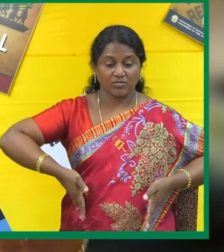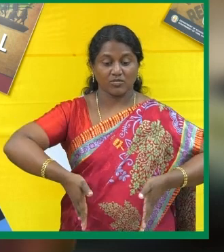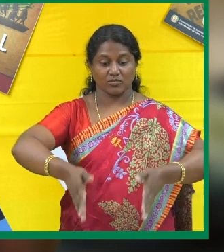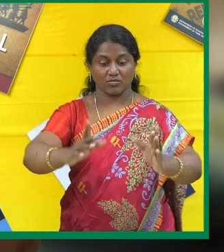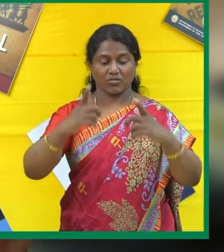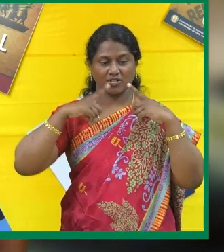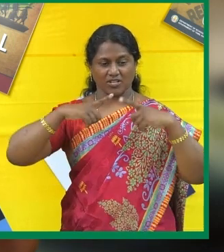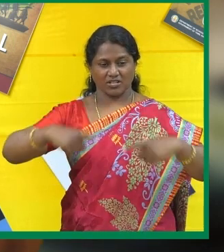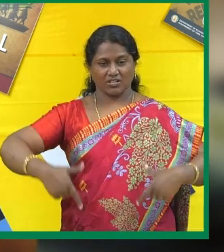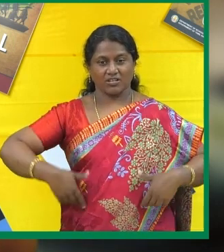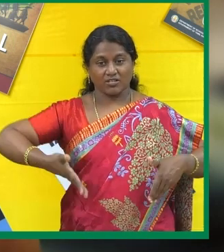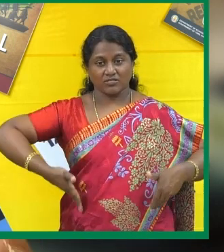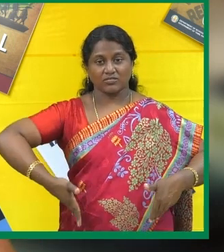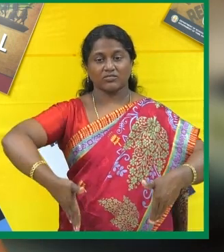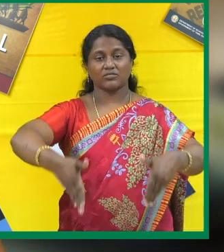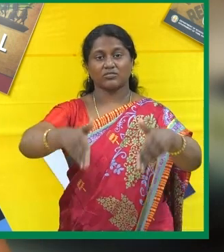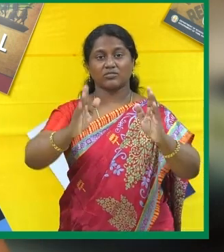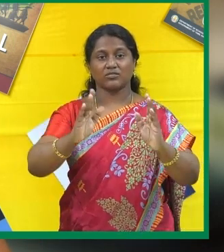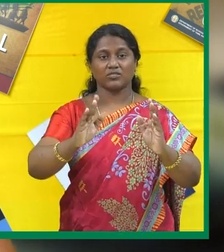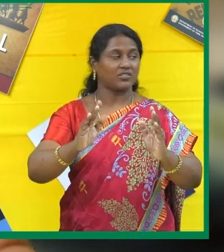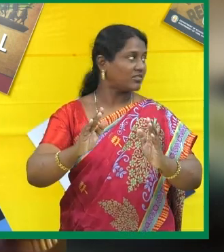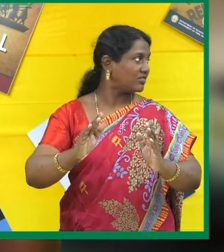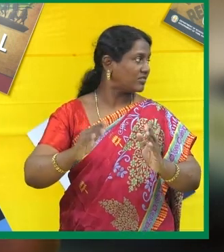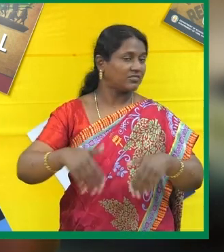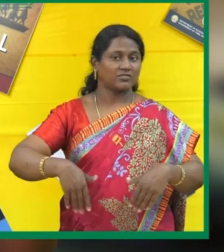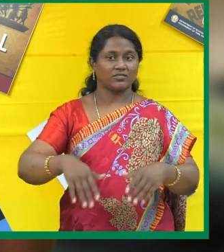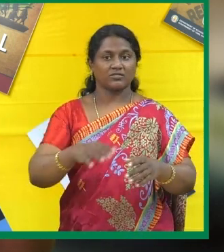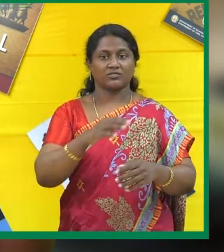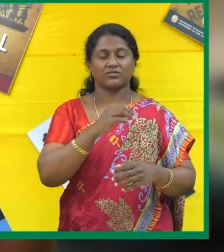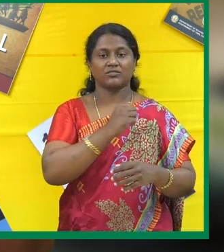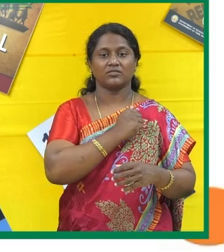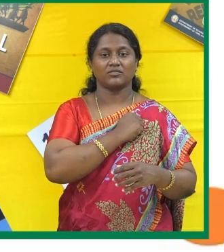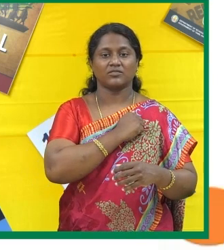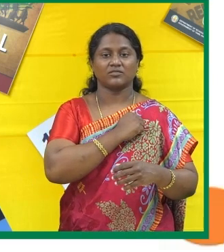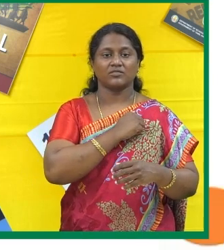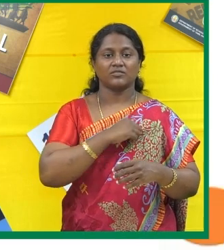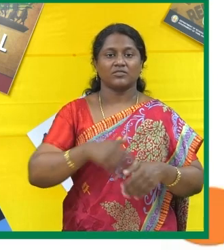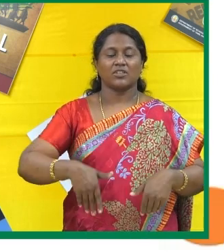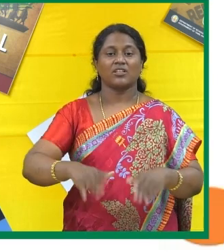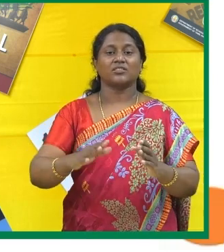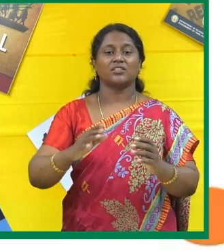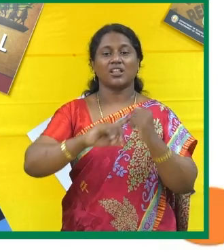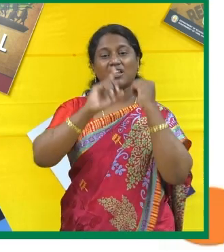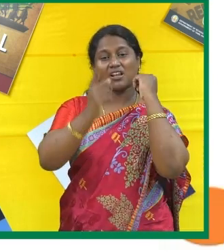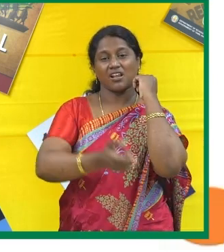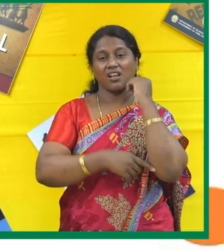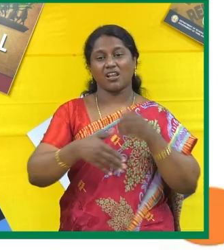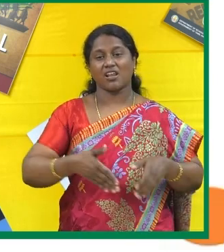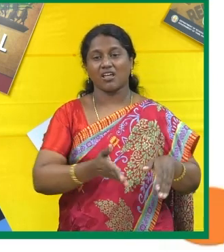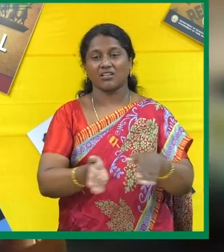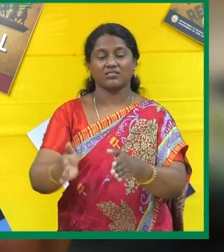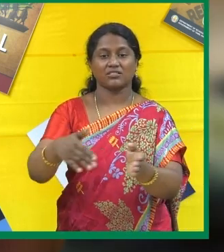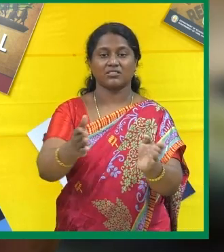Last but not the least. What the poet says here. And hope The road's last turn will be the